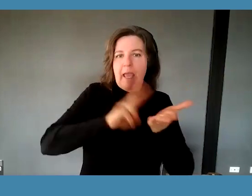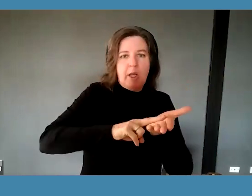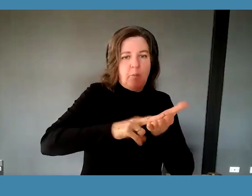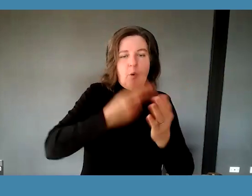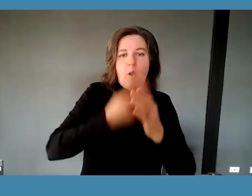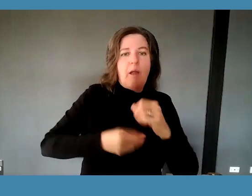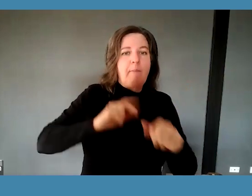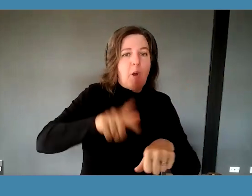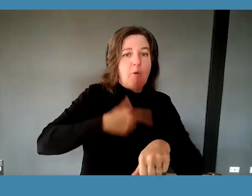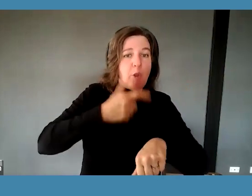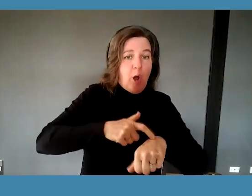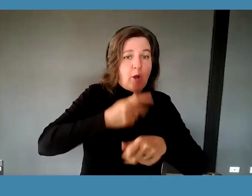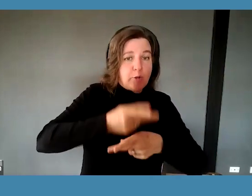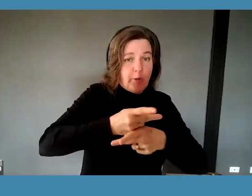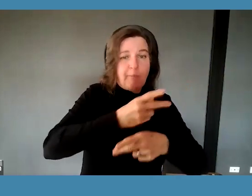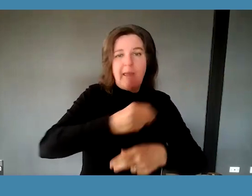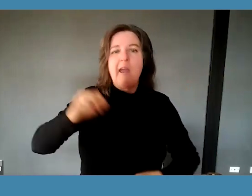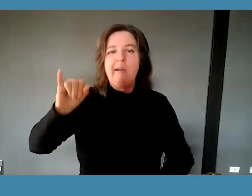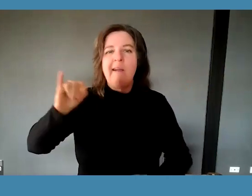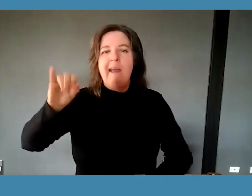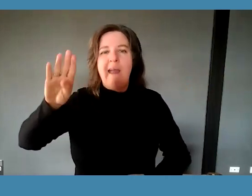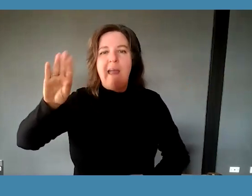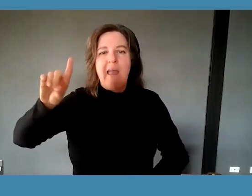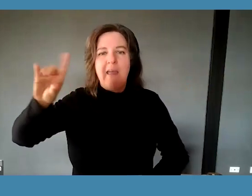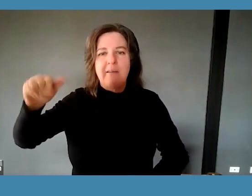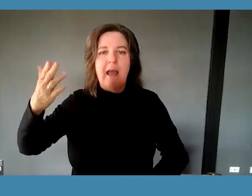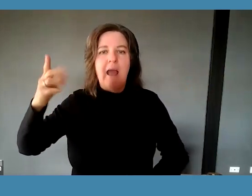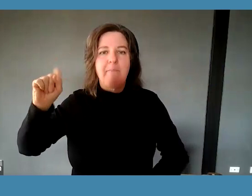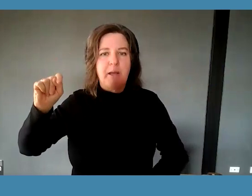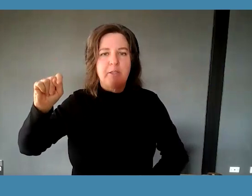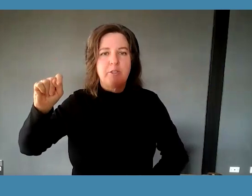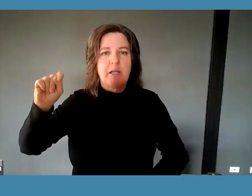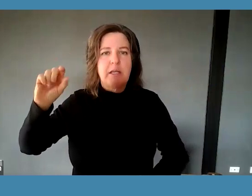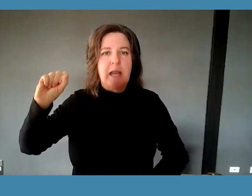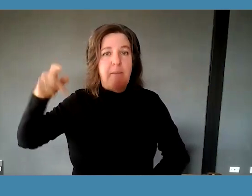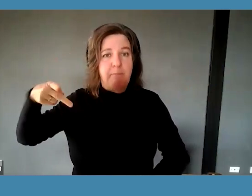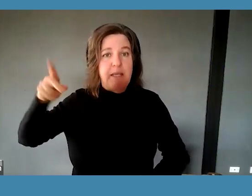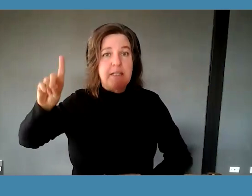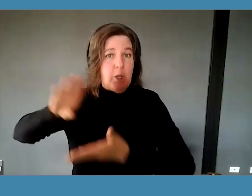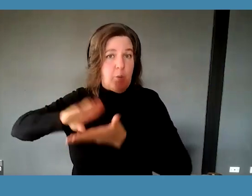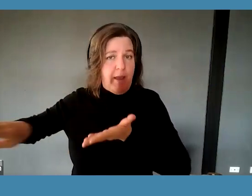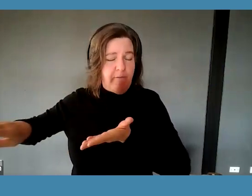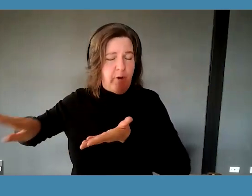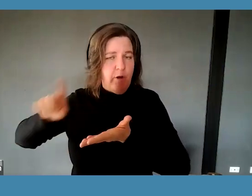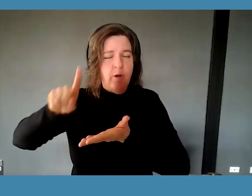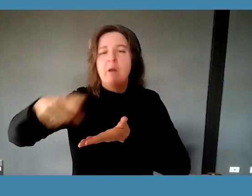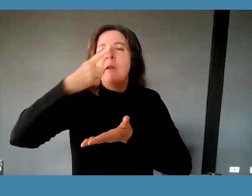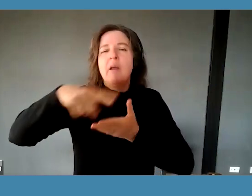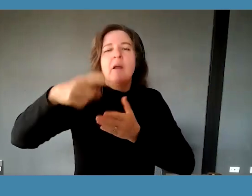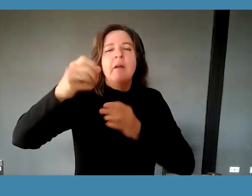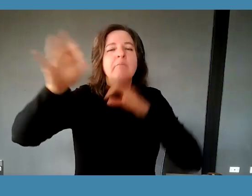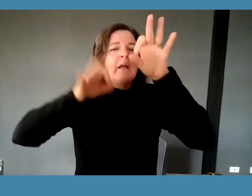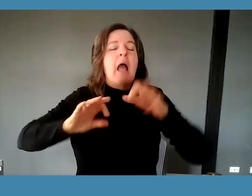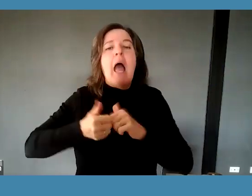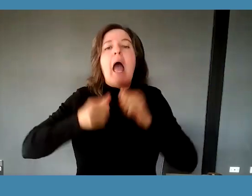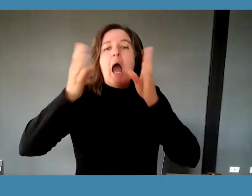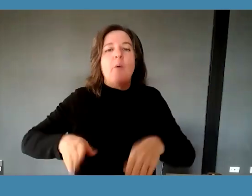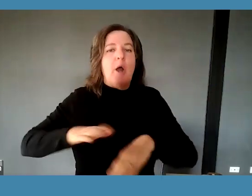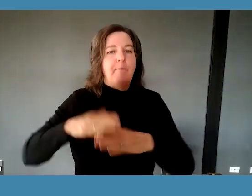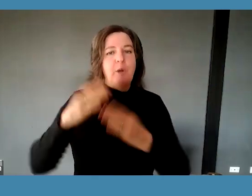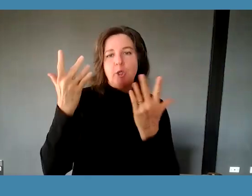APD waiver, can you share how someone on the wait list for both may determine